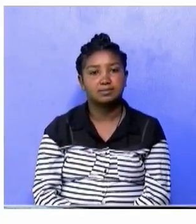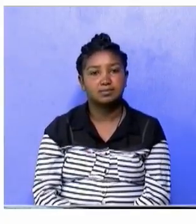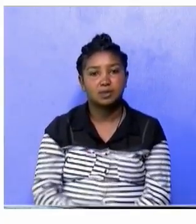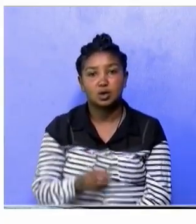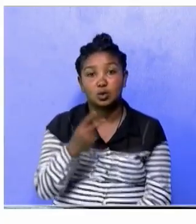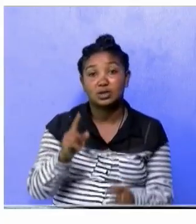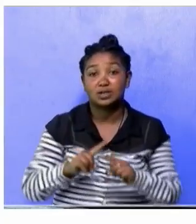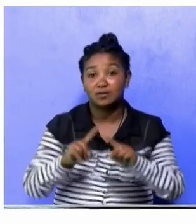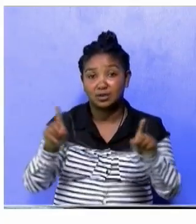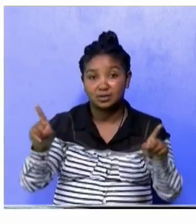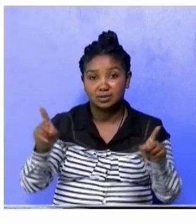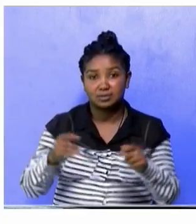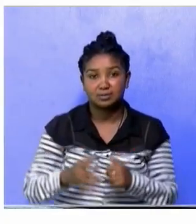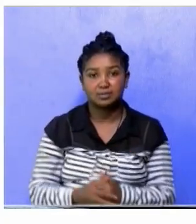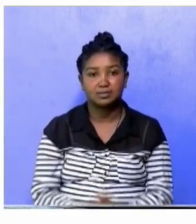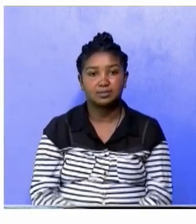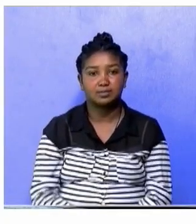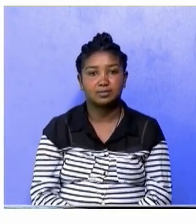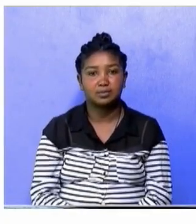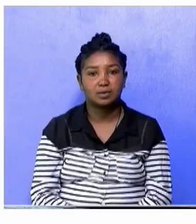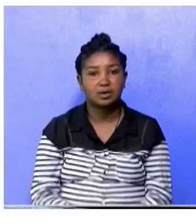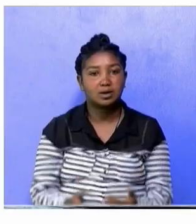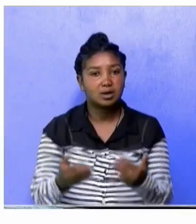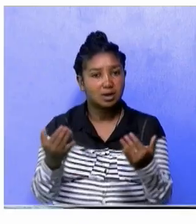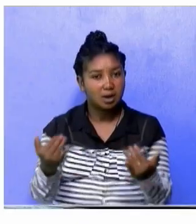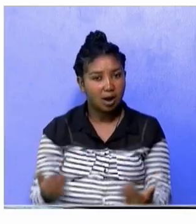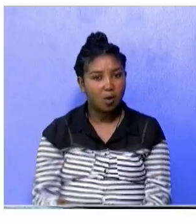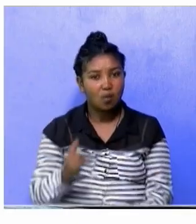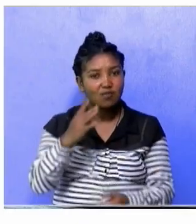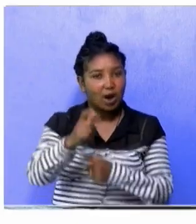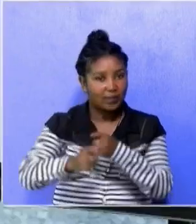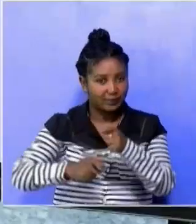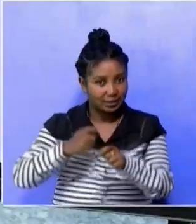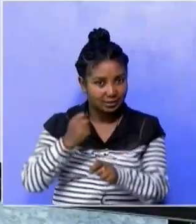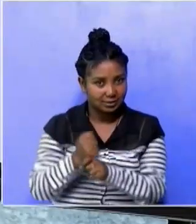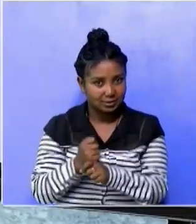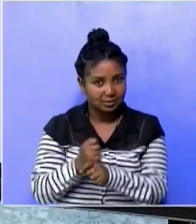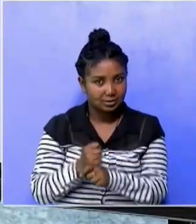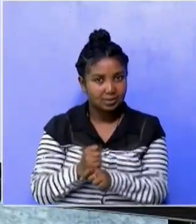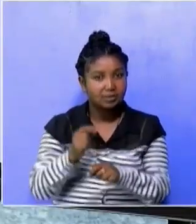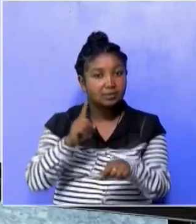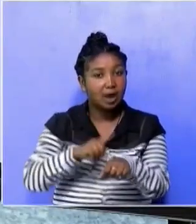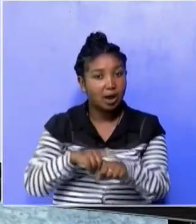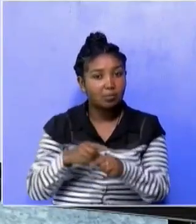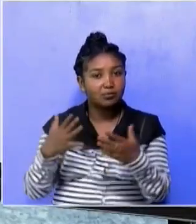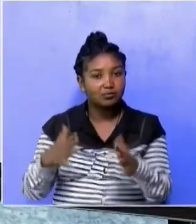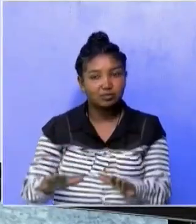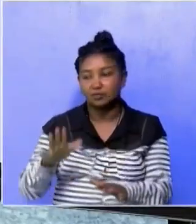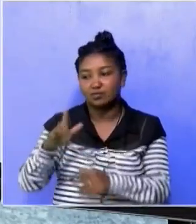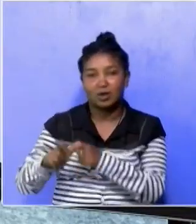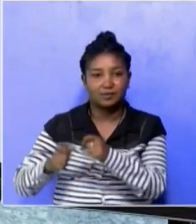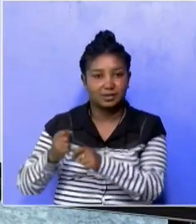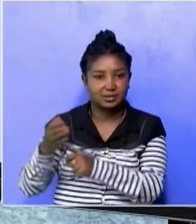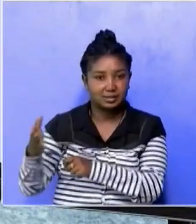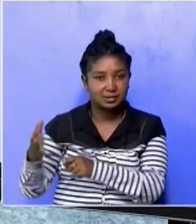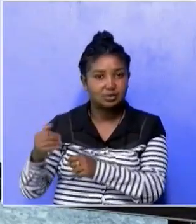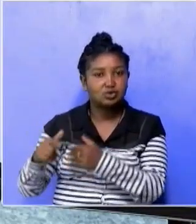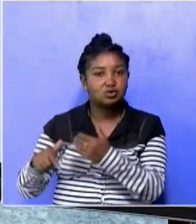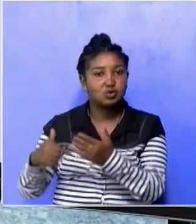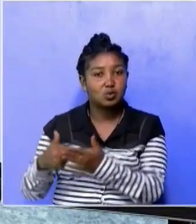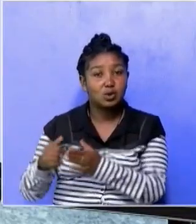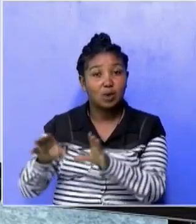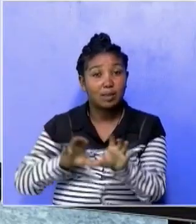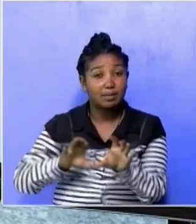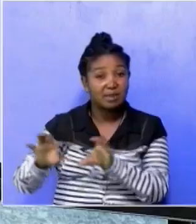Look the difference. Here now, 5 years. The period of time is already stated. So while you are